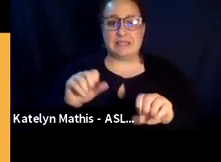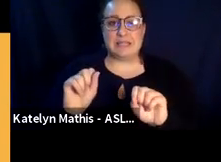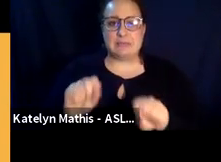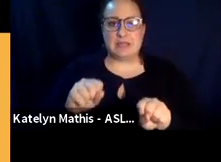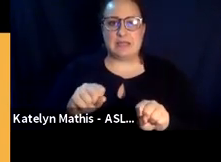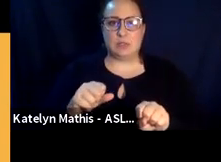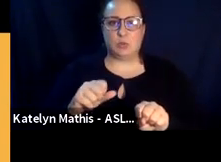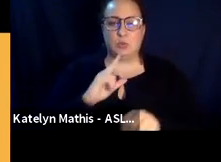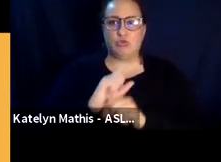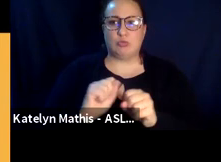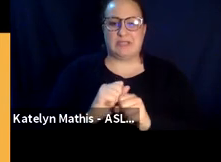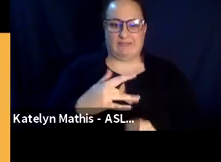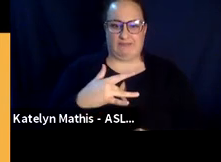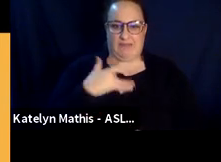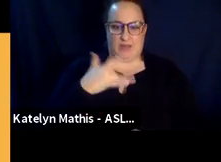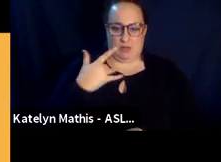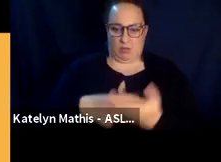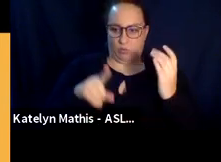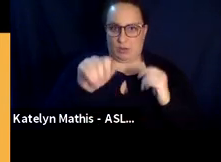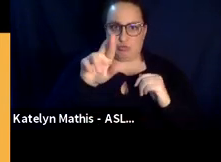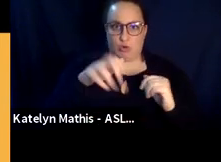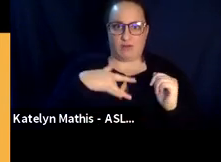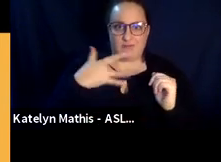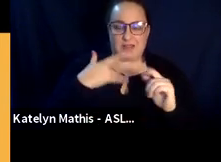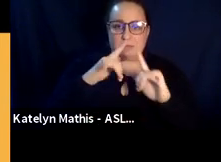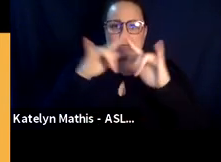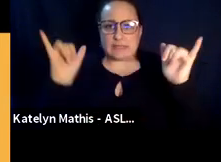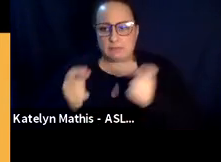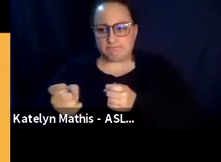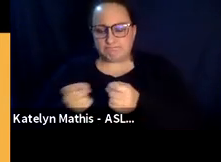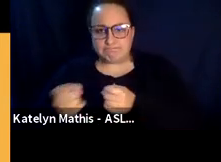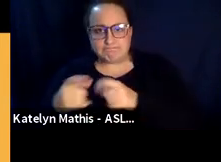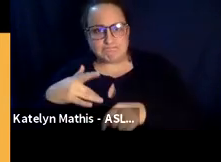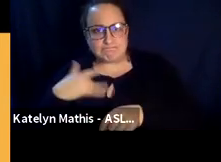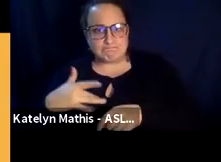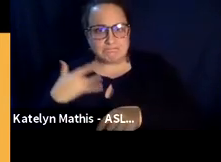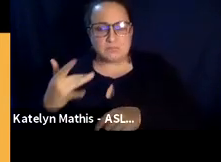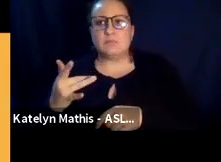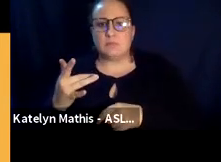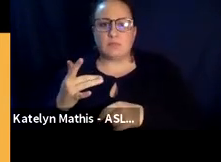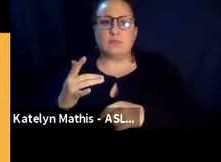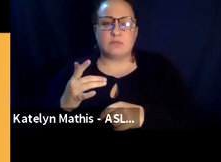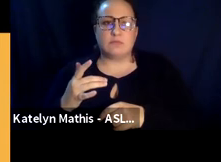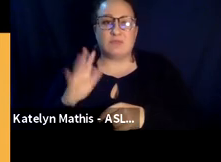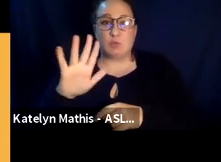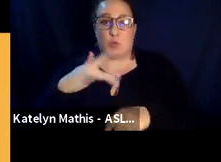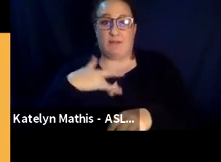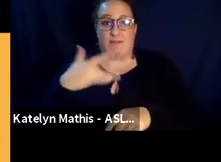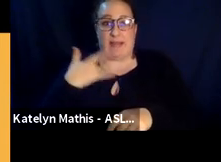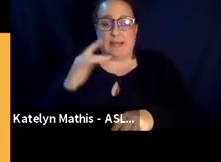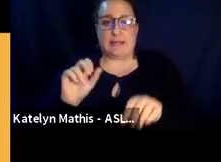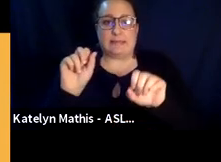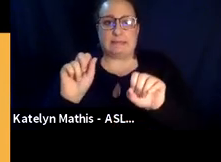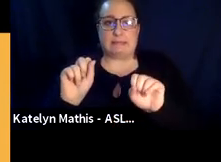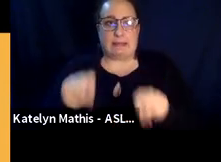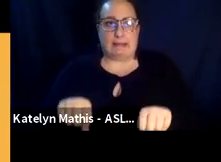your feelings, but at the same time manage them and get them to a place where you can problem